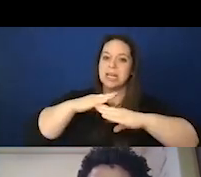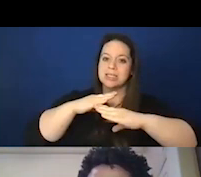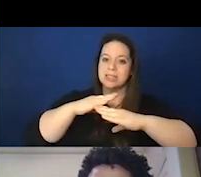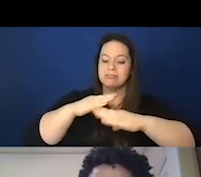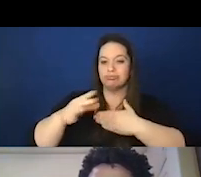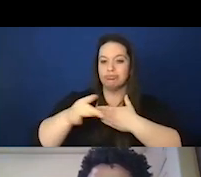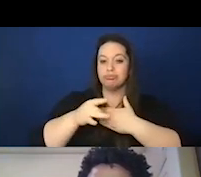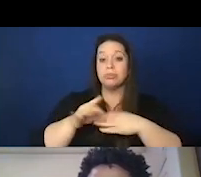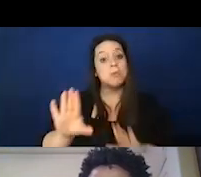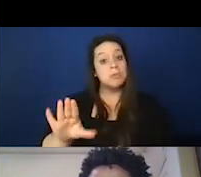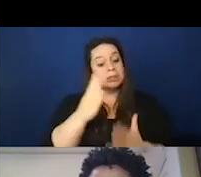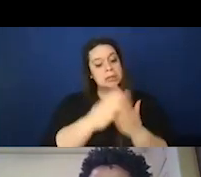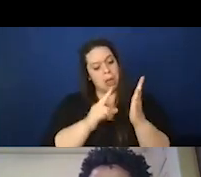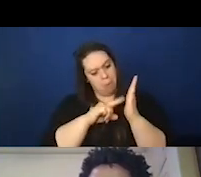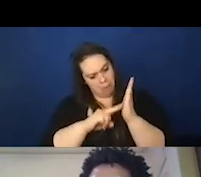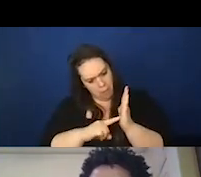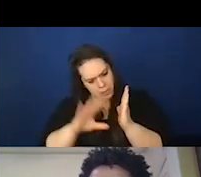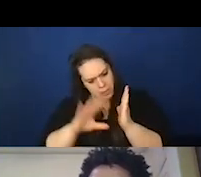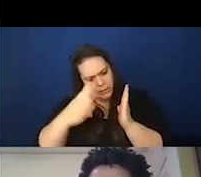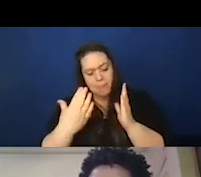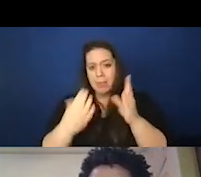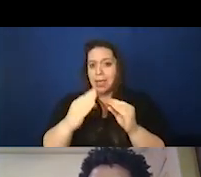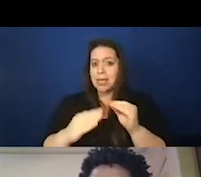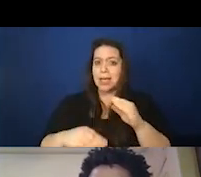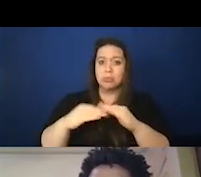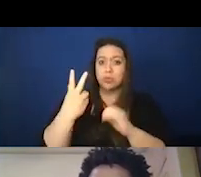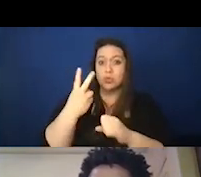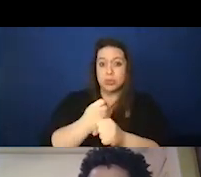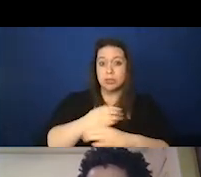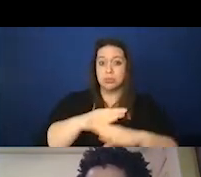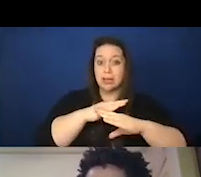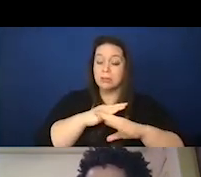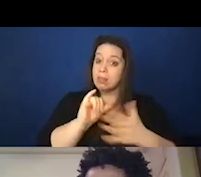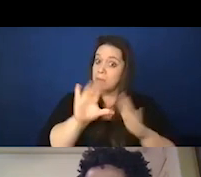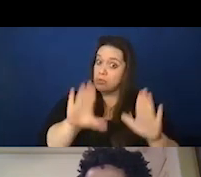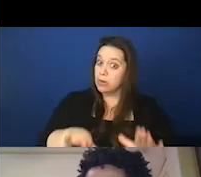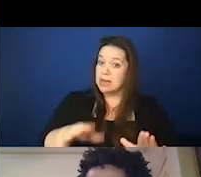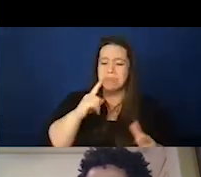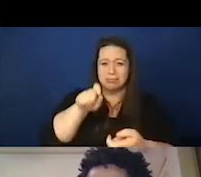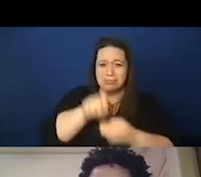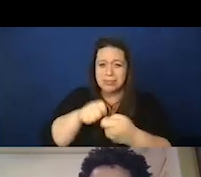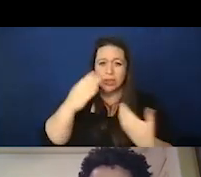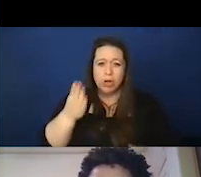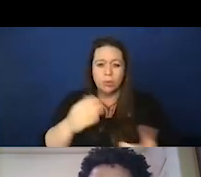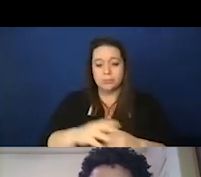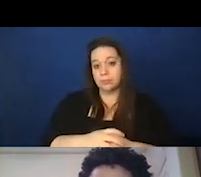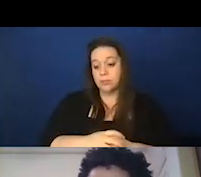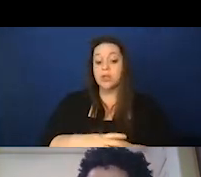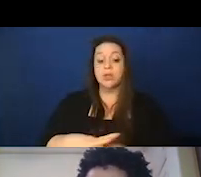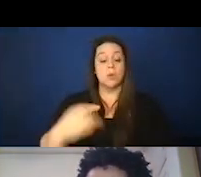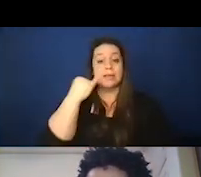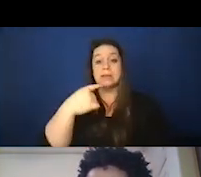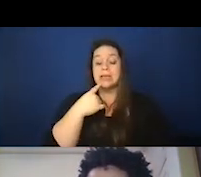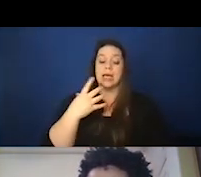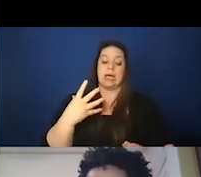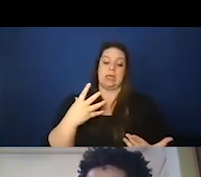the shots may last up to 2 years. That would be great, but we just don't know yet. So let's just take the worst case scenario. Let's just say